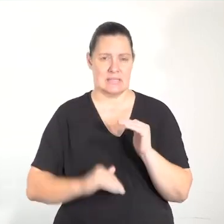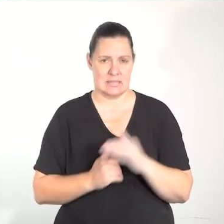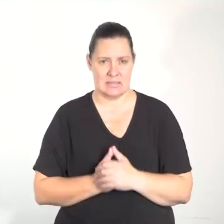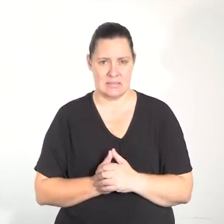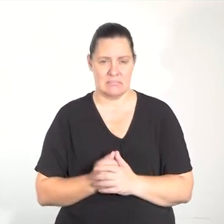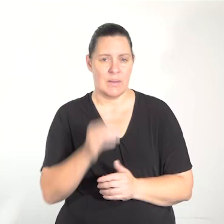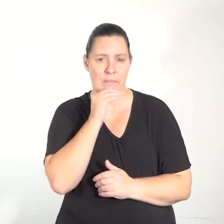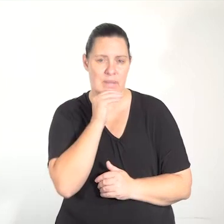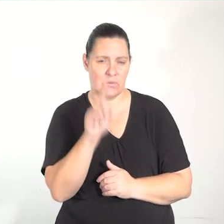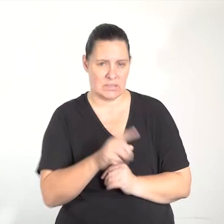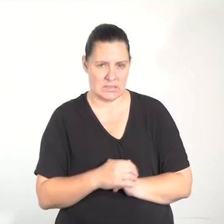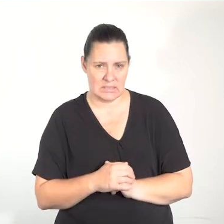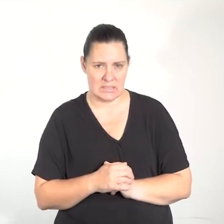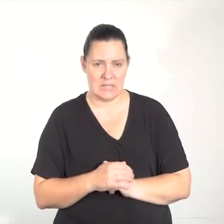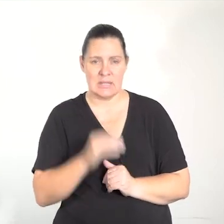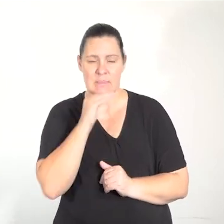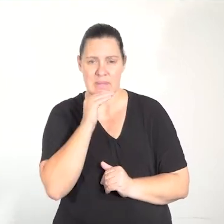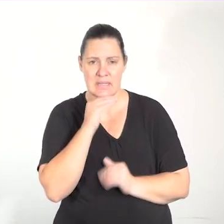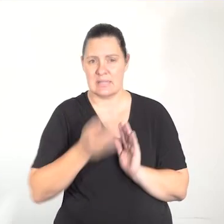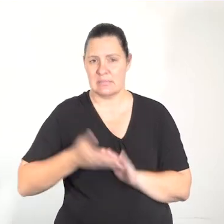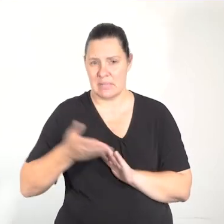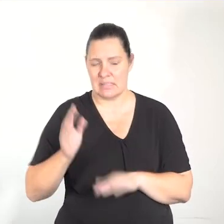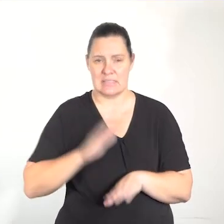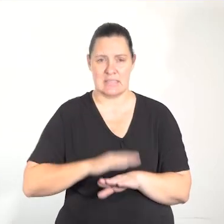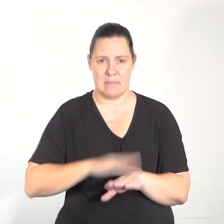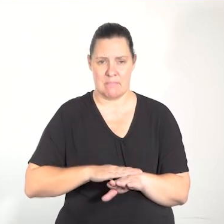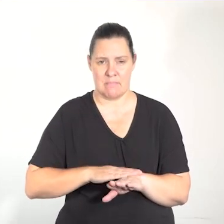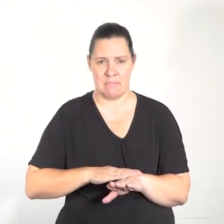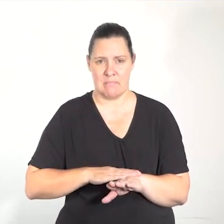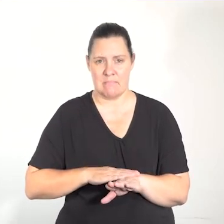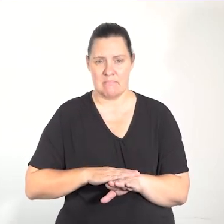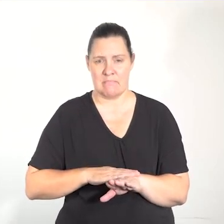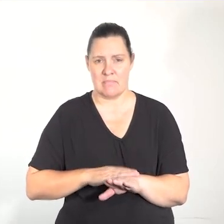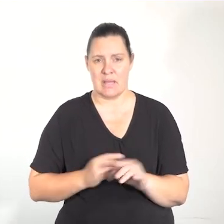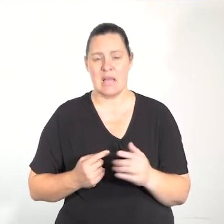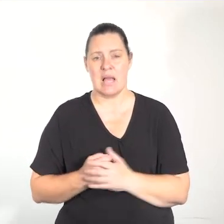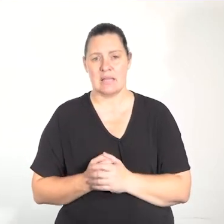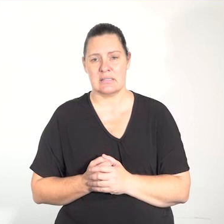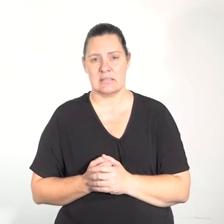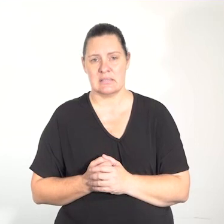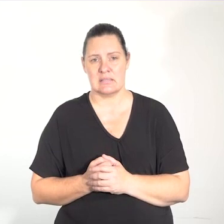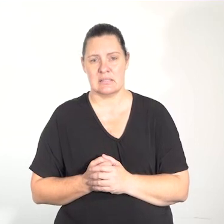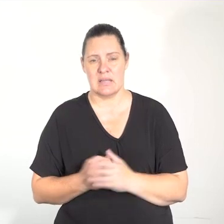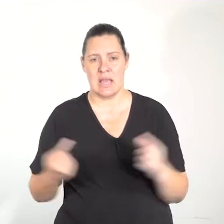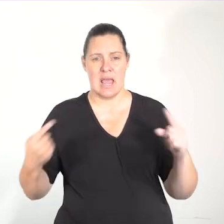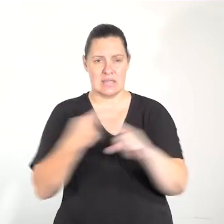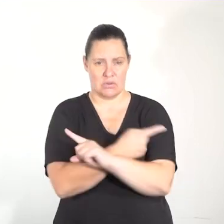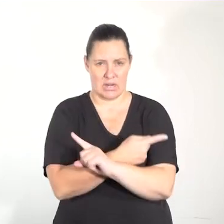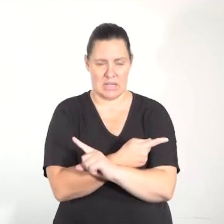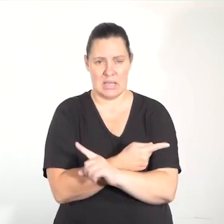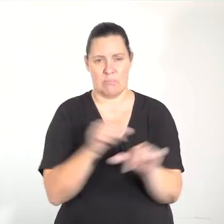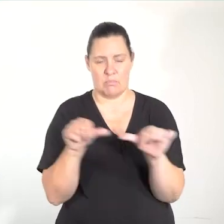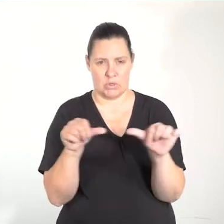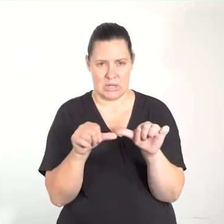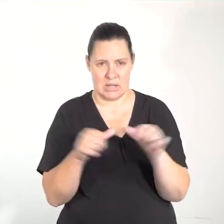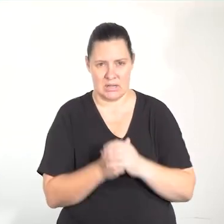less. What does this mean? It means that speed and time are indirectly proportional.